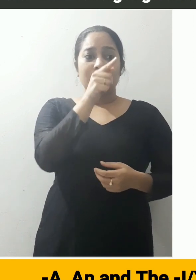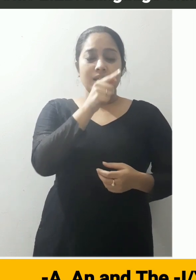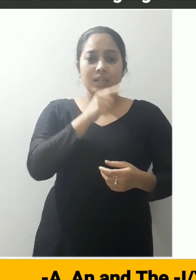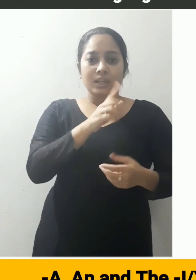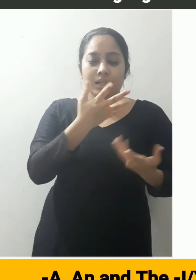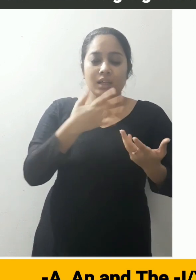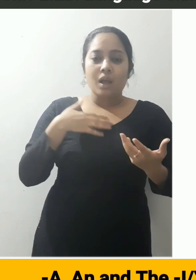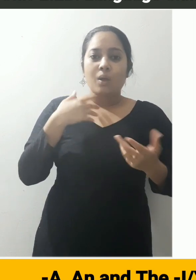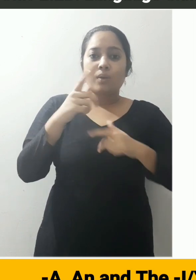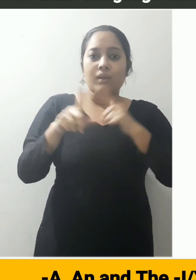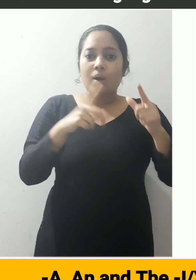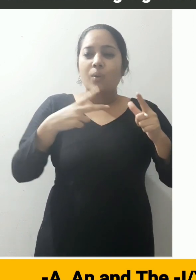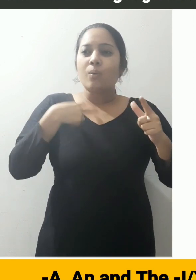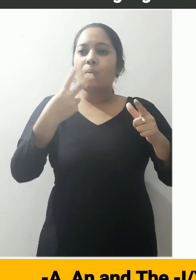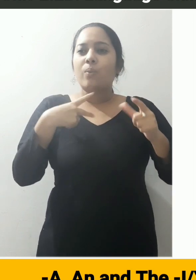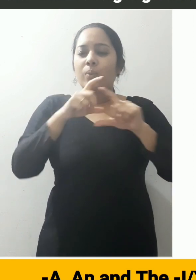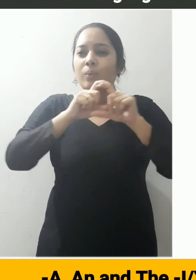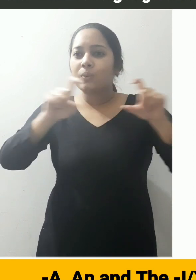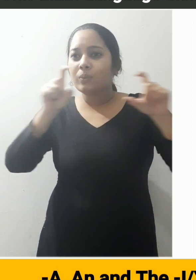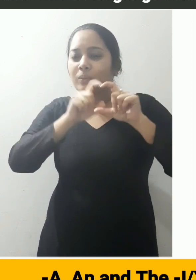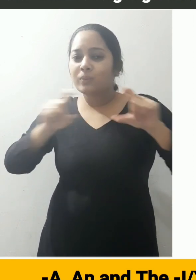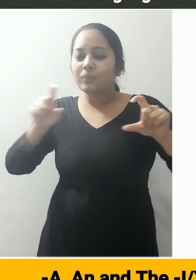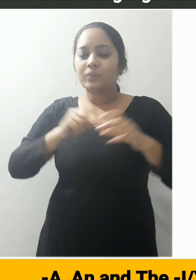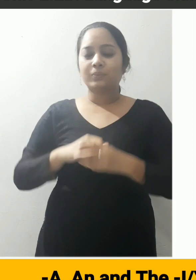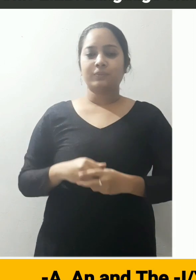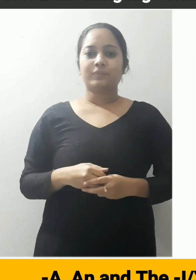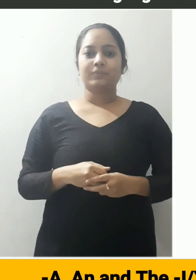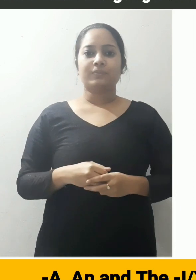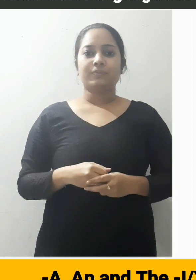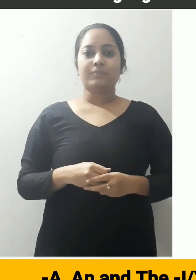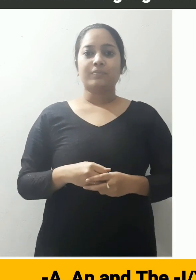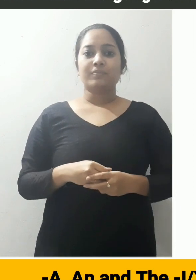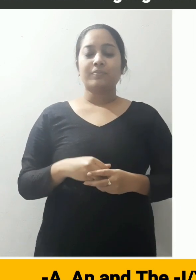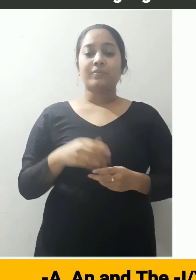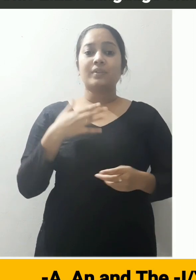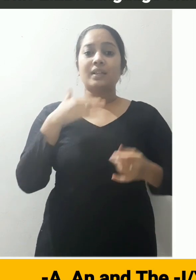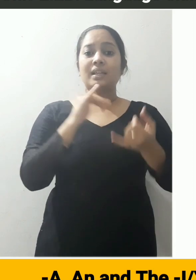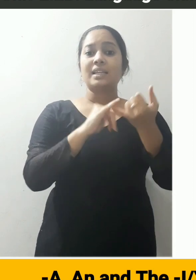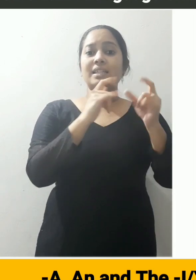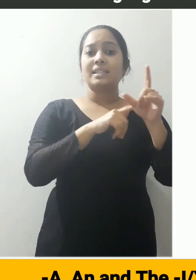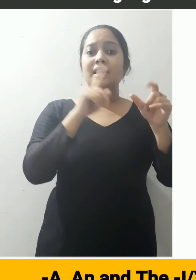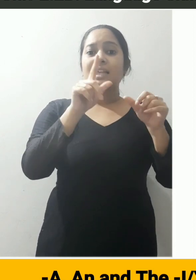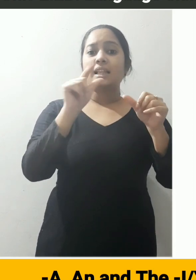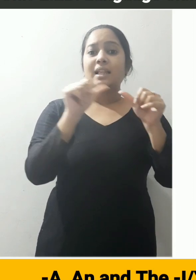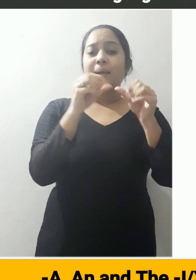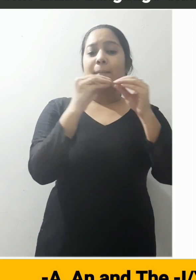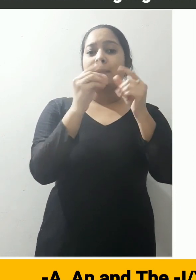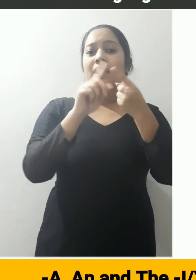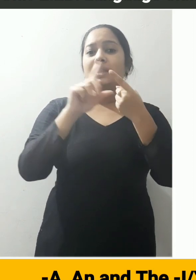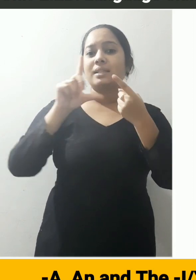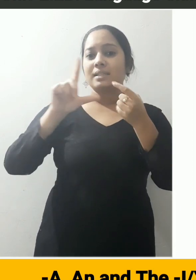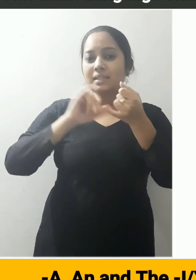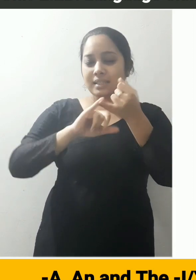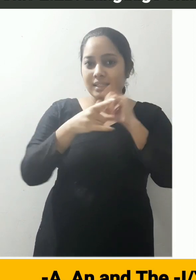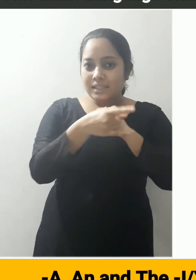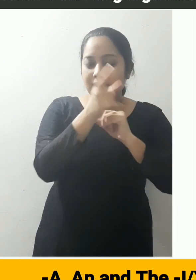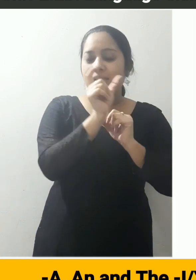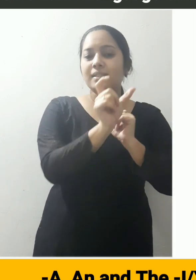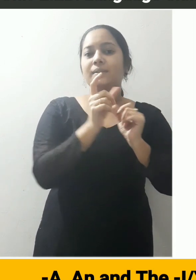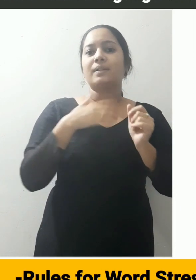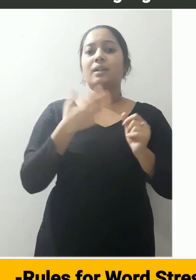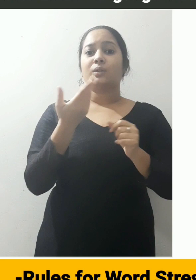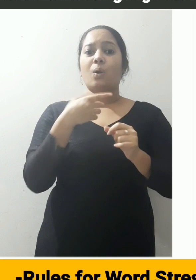to improve your fluency, all about syllabus, word